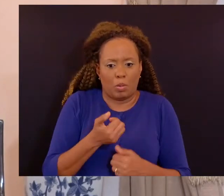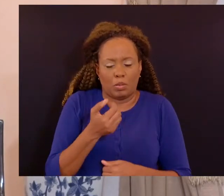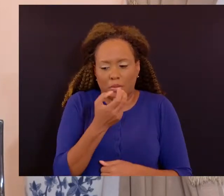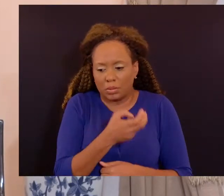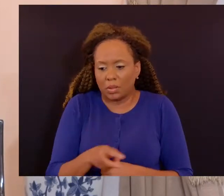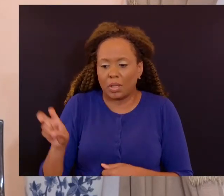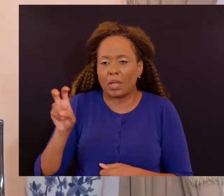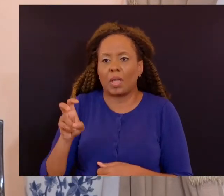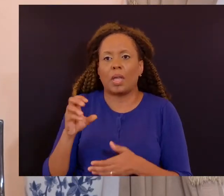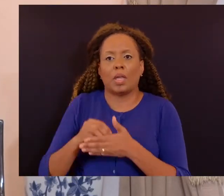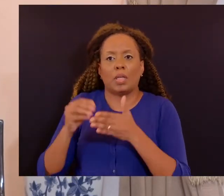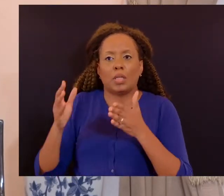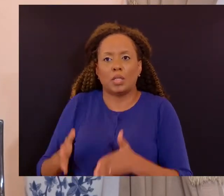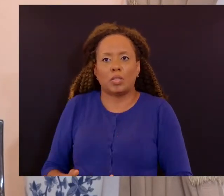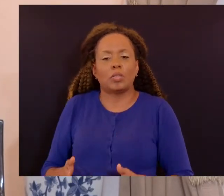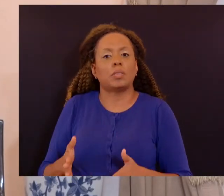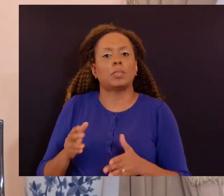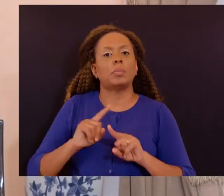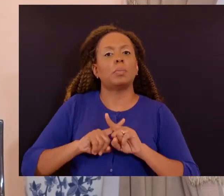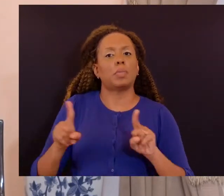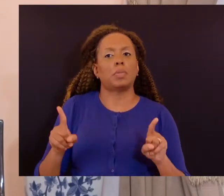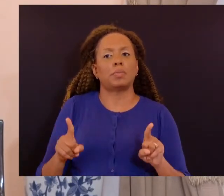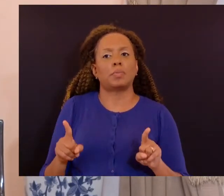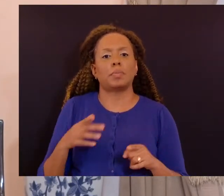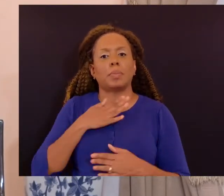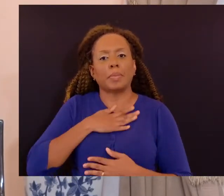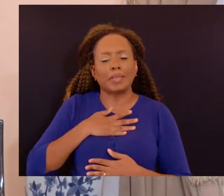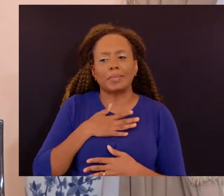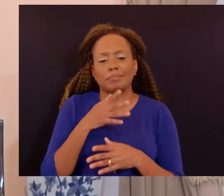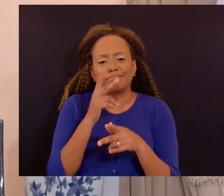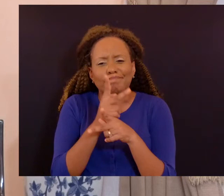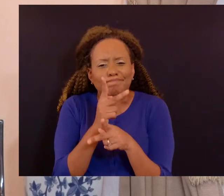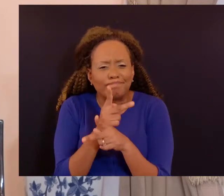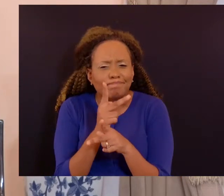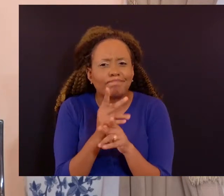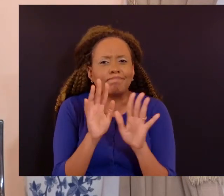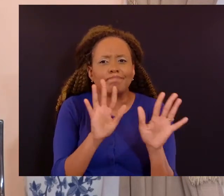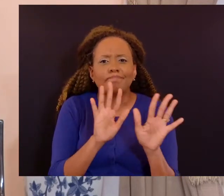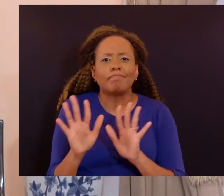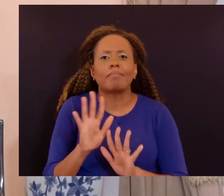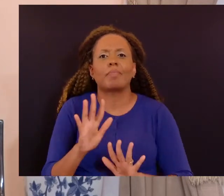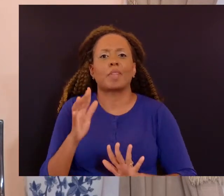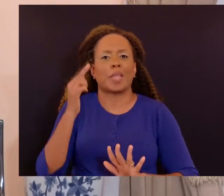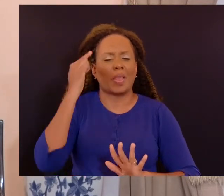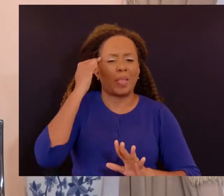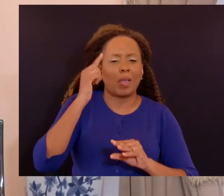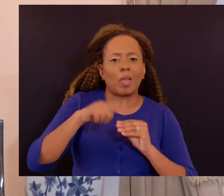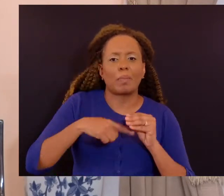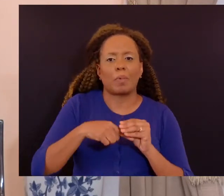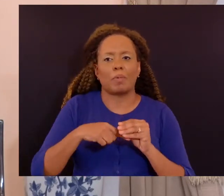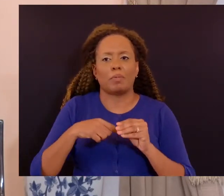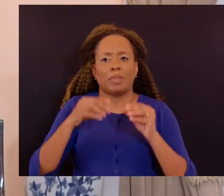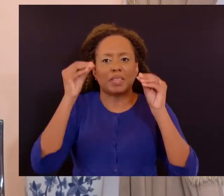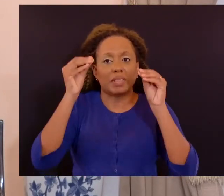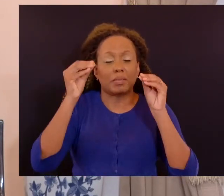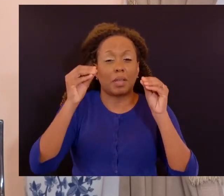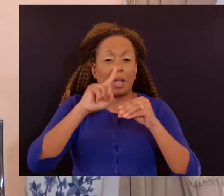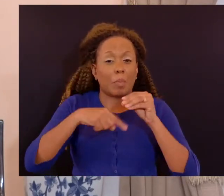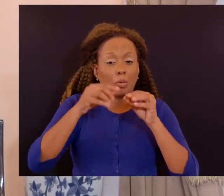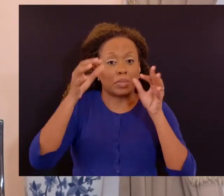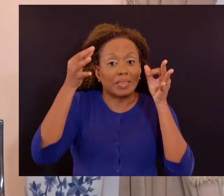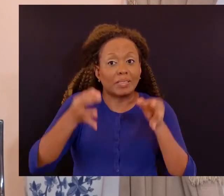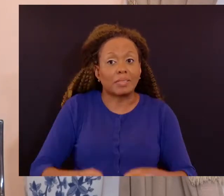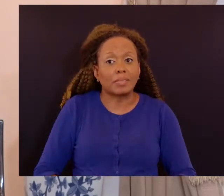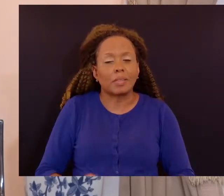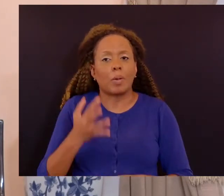student at this point in time. But all we ask is that you give careful thought to the decision that you take, because these decisions will